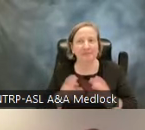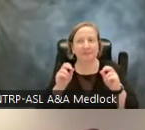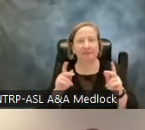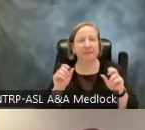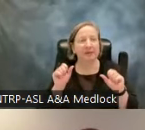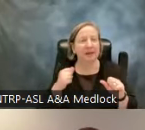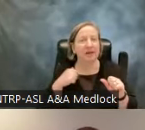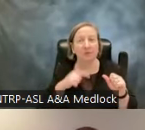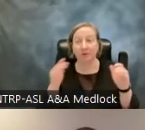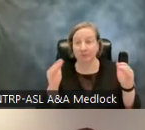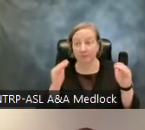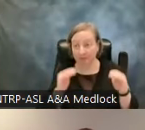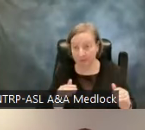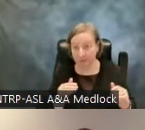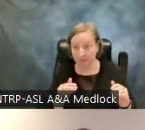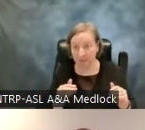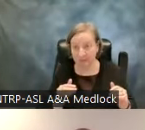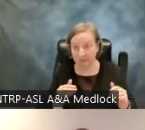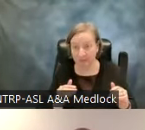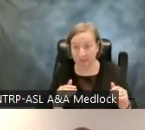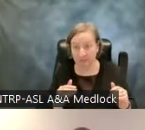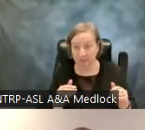we move on to the next?